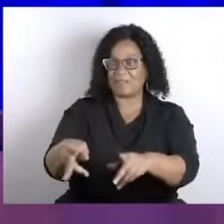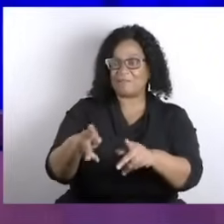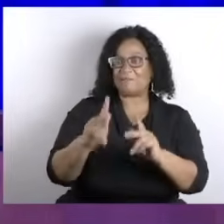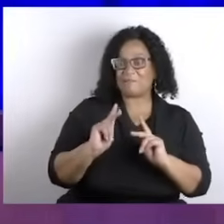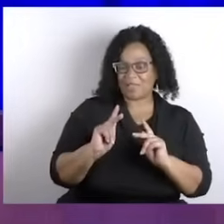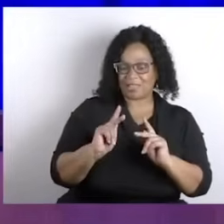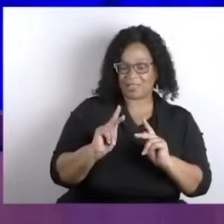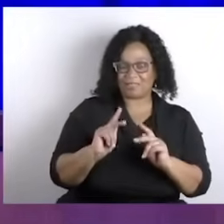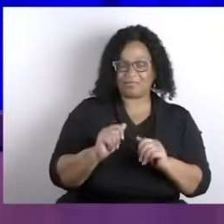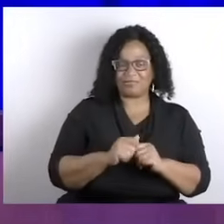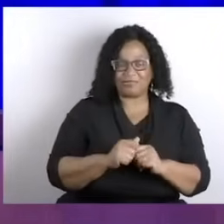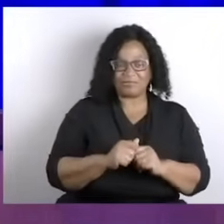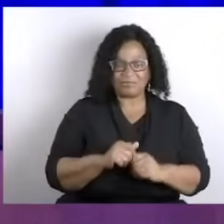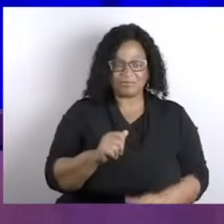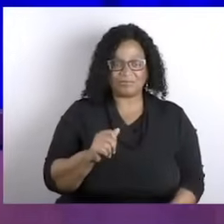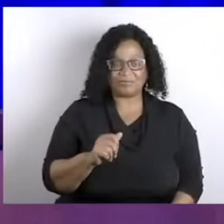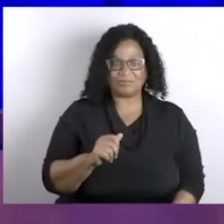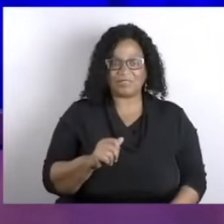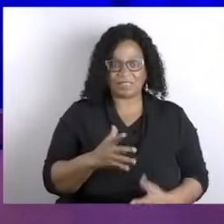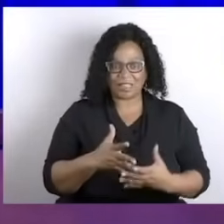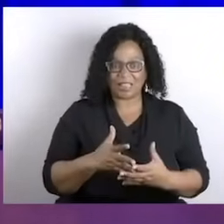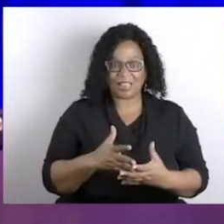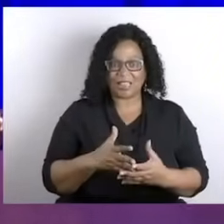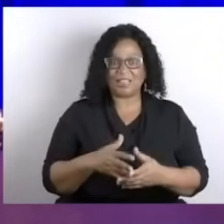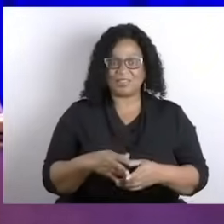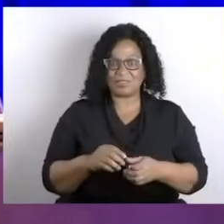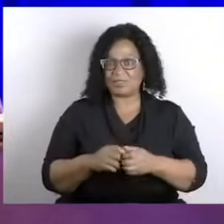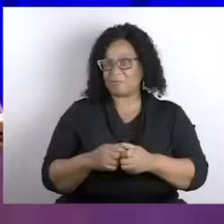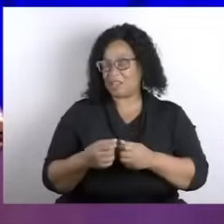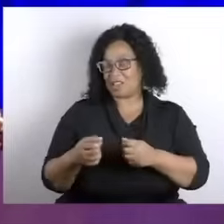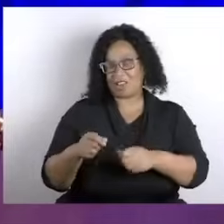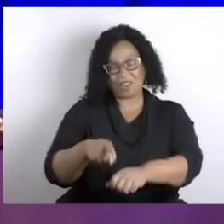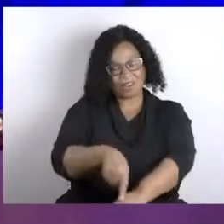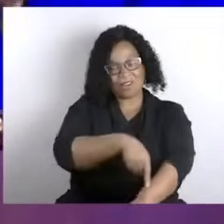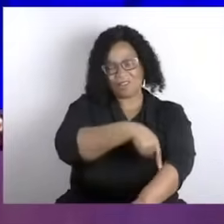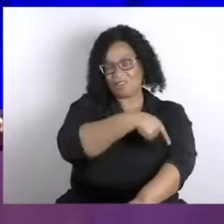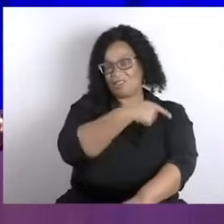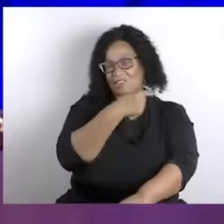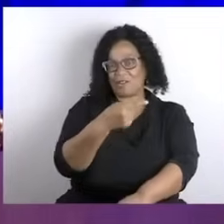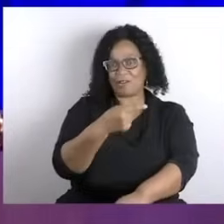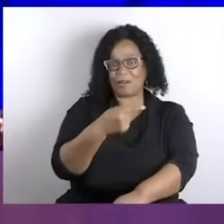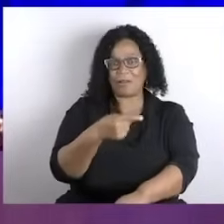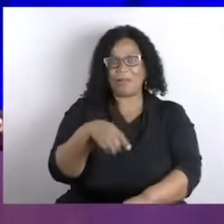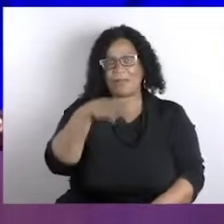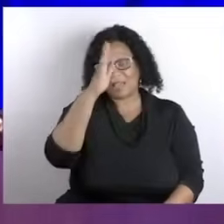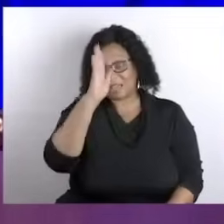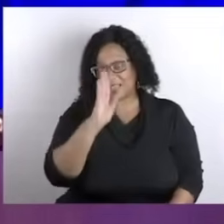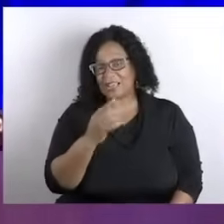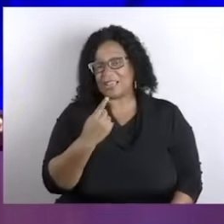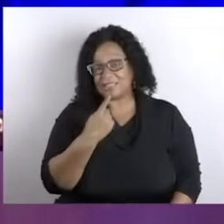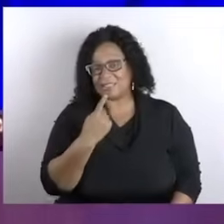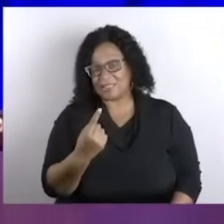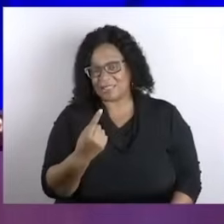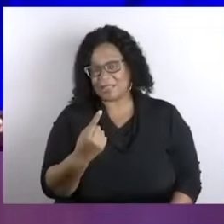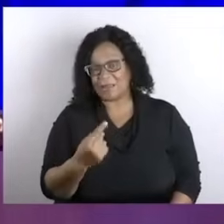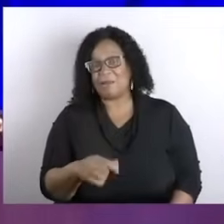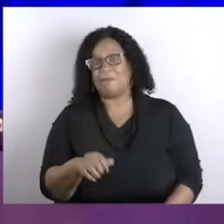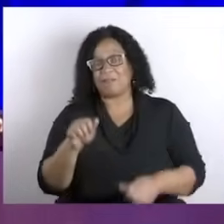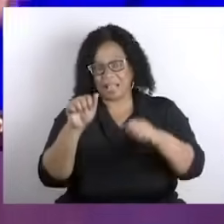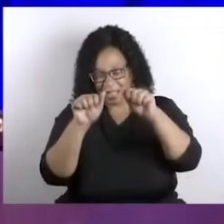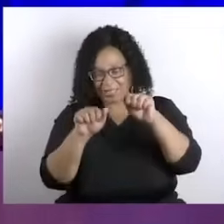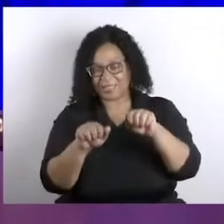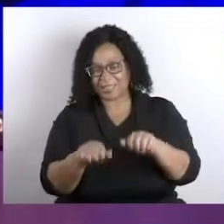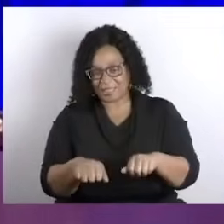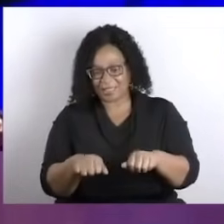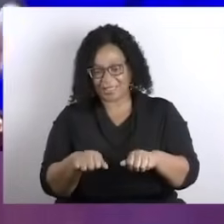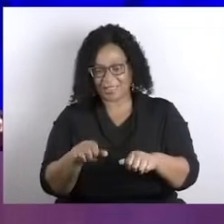away from for so long. I know it's been an extended exile, but I know how to turn that thing around. I